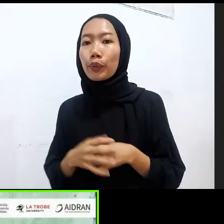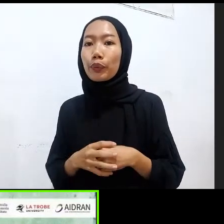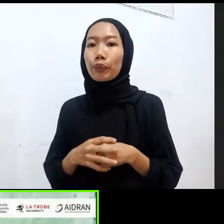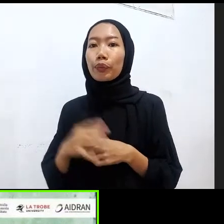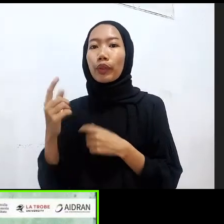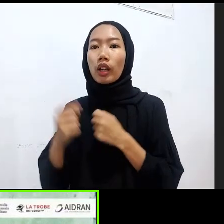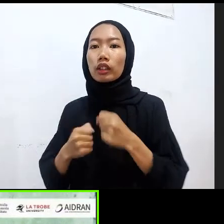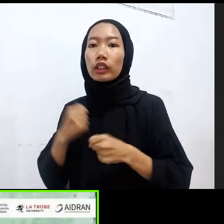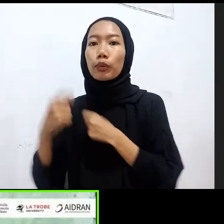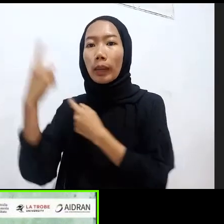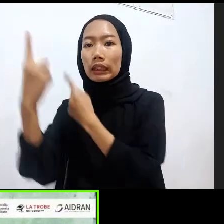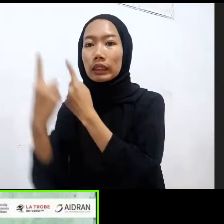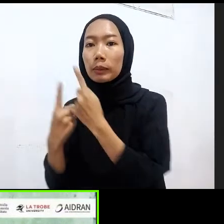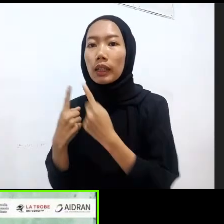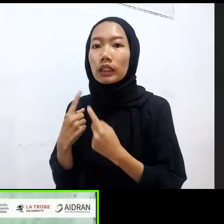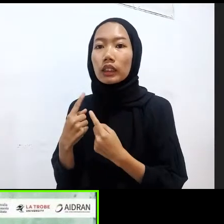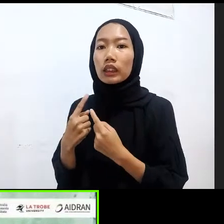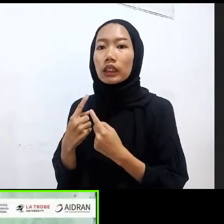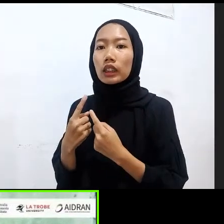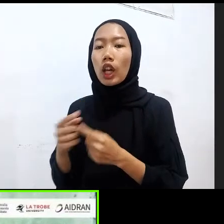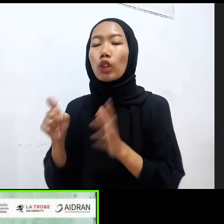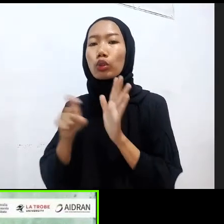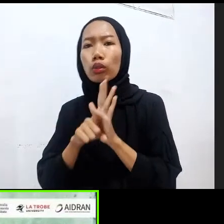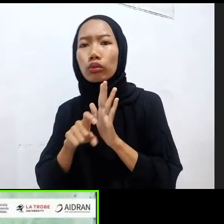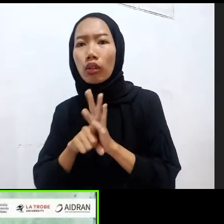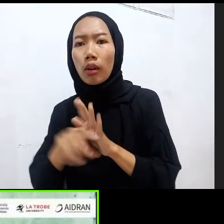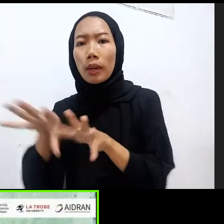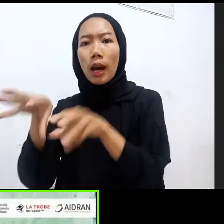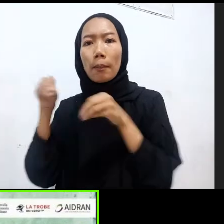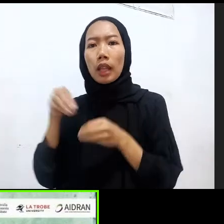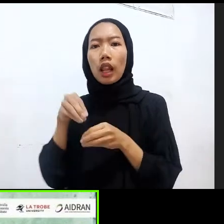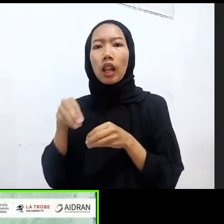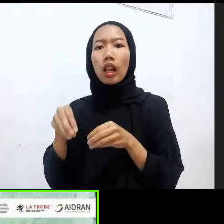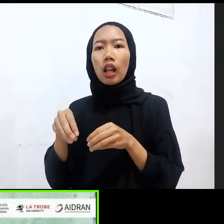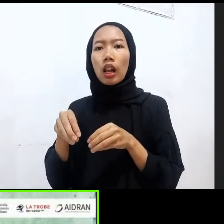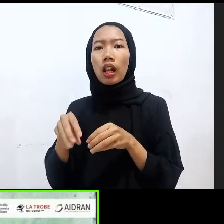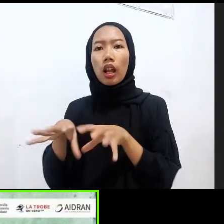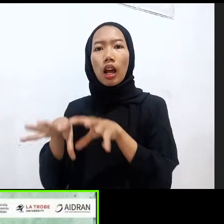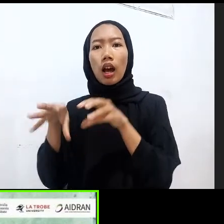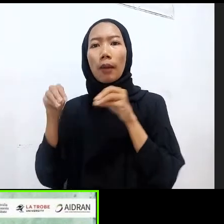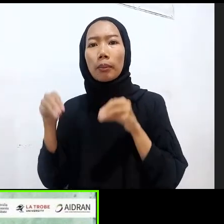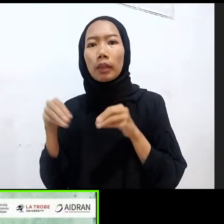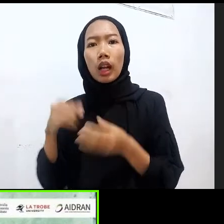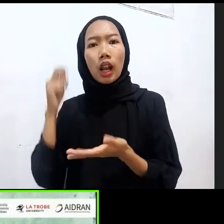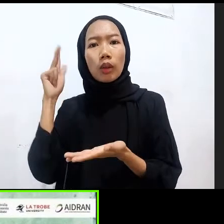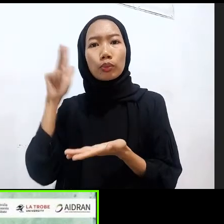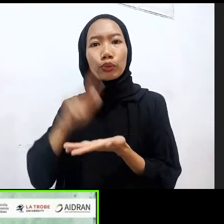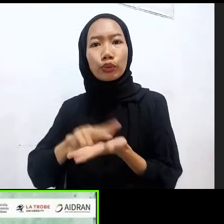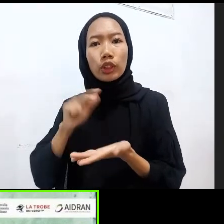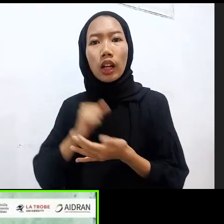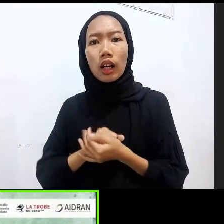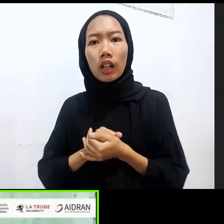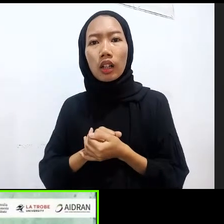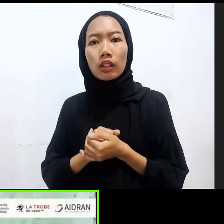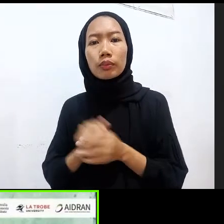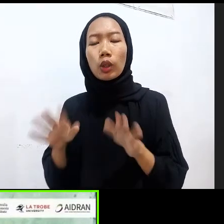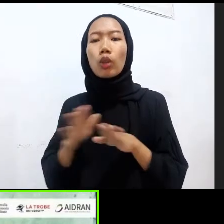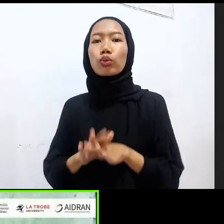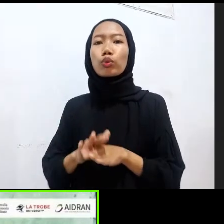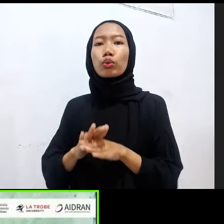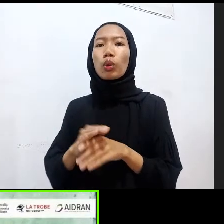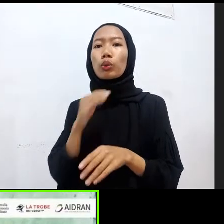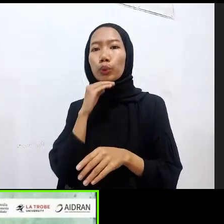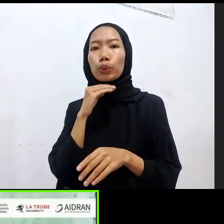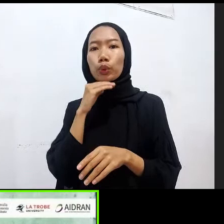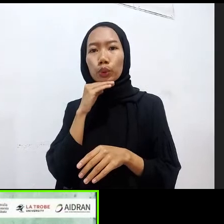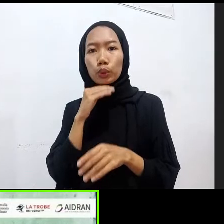Maybe we should hold on there for the question and answer session. Are you able to stay with us